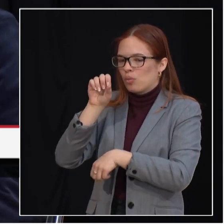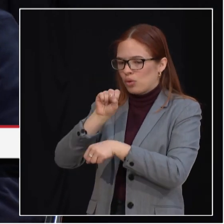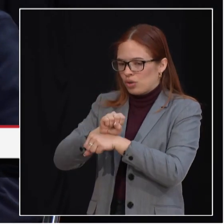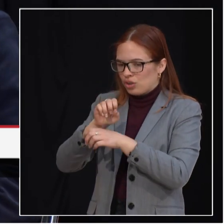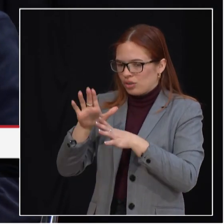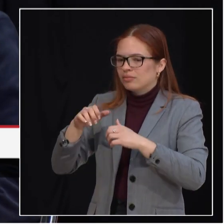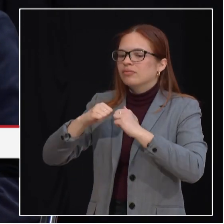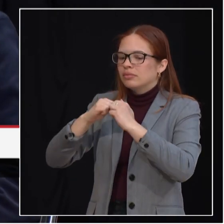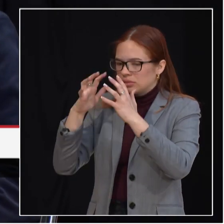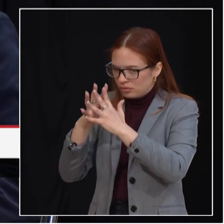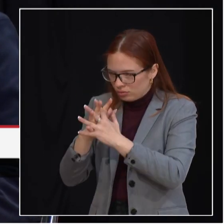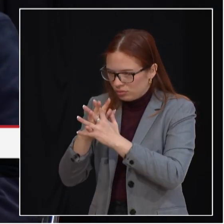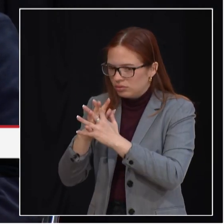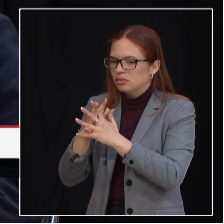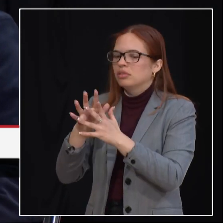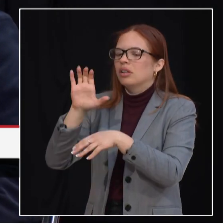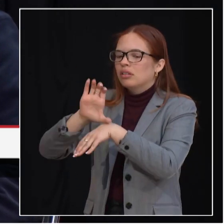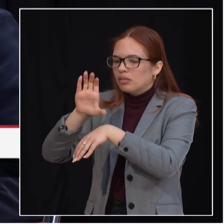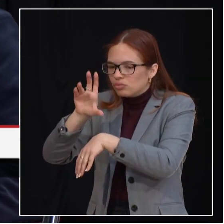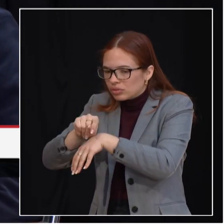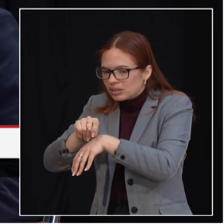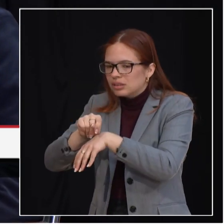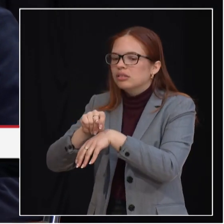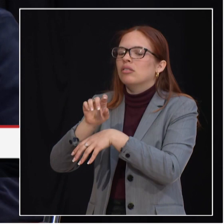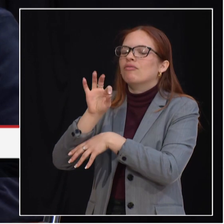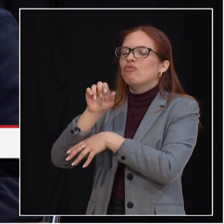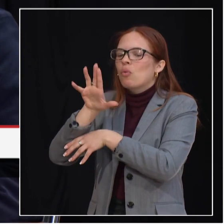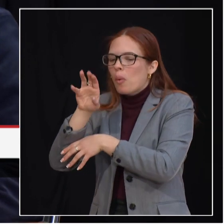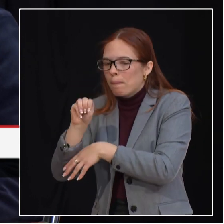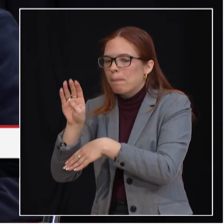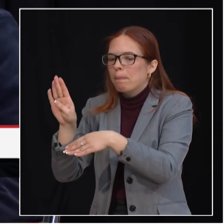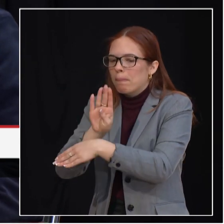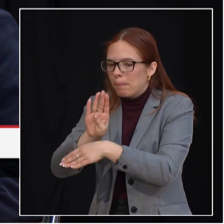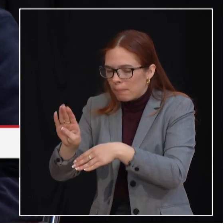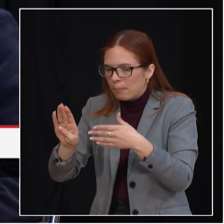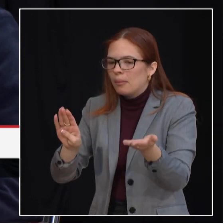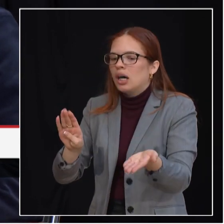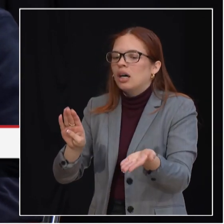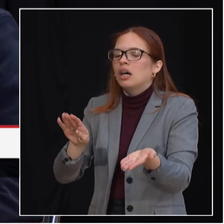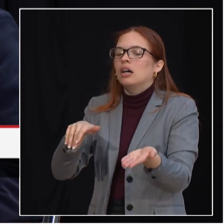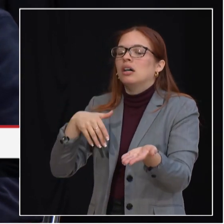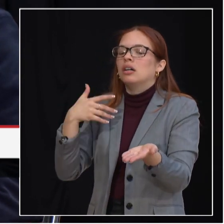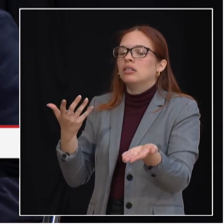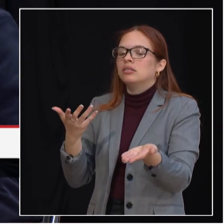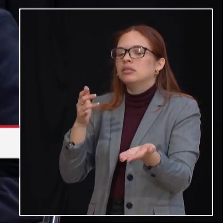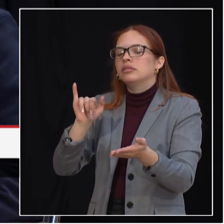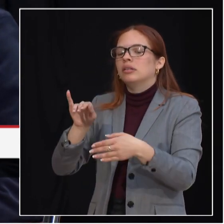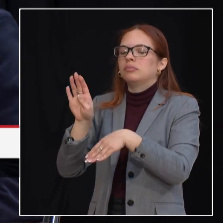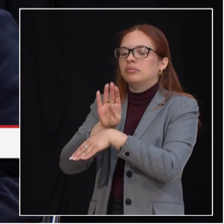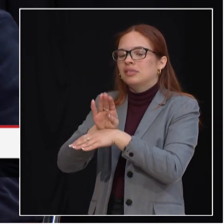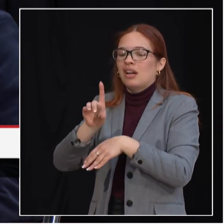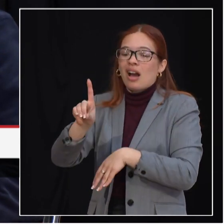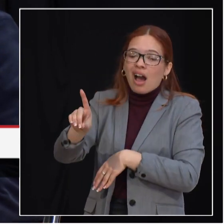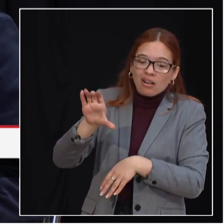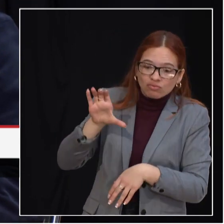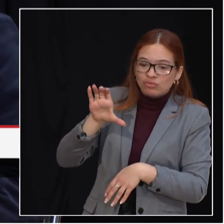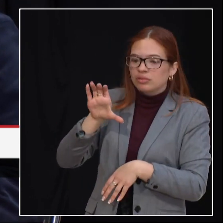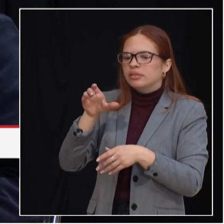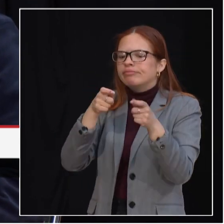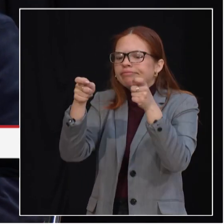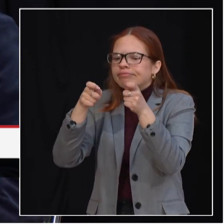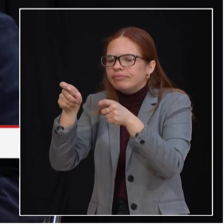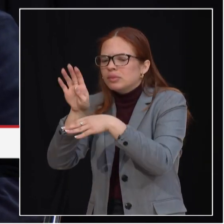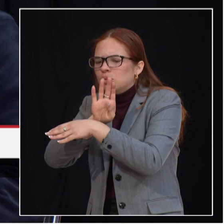consulting firm, and we use market research to help Fortune 100 companies manage their communication